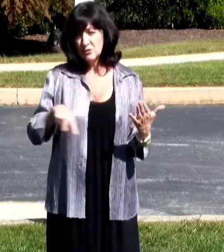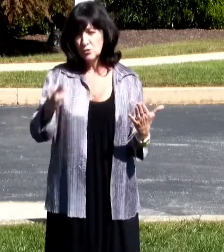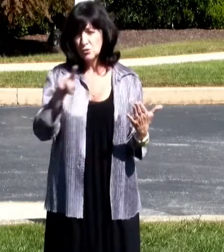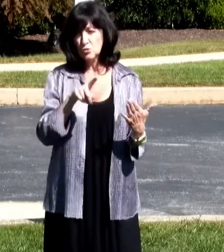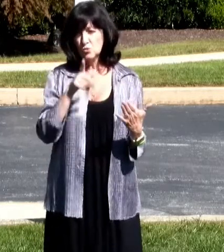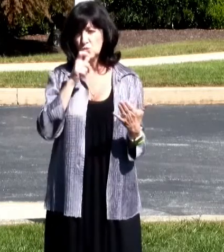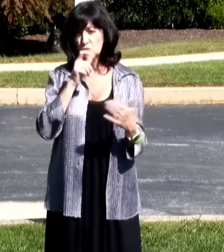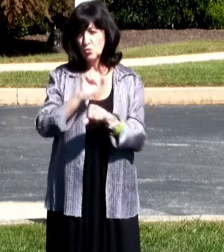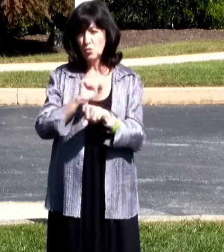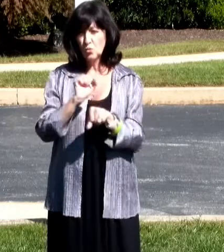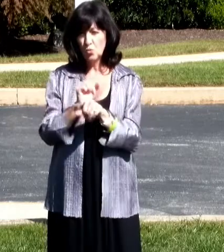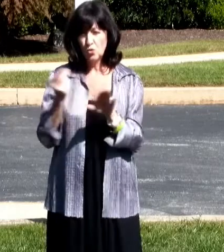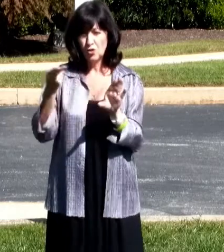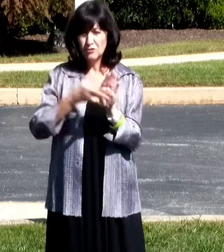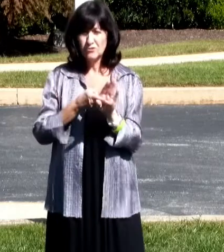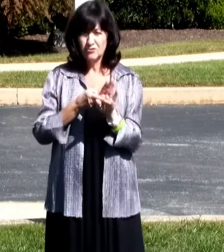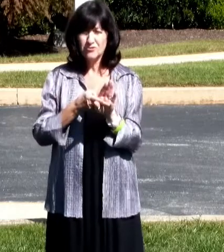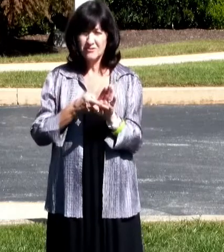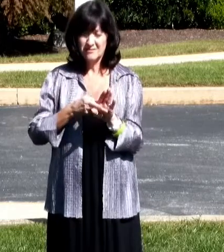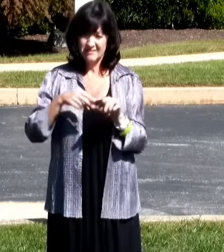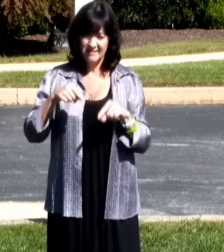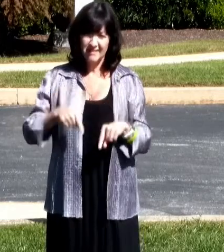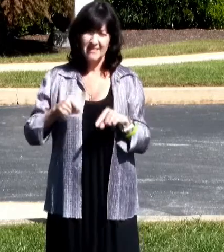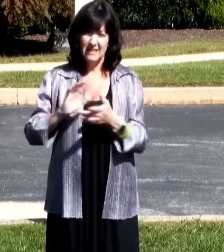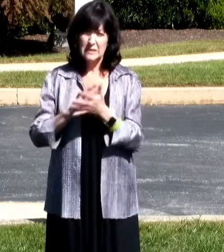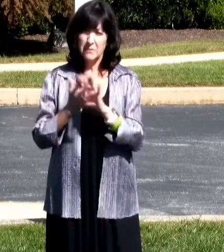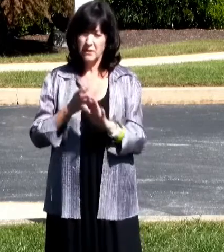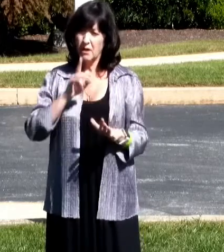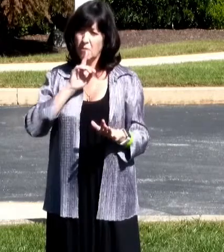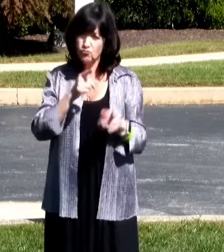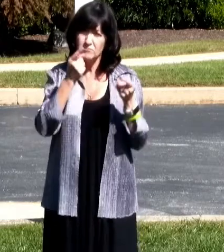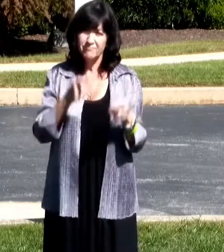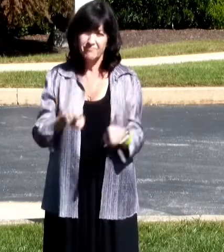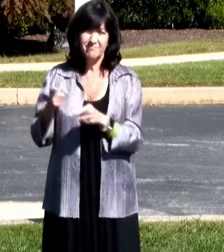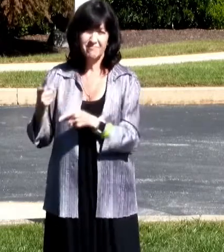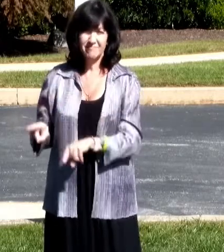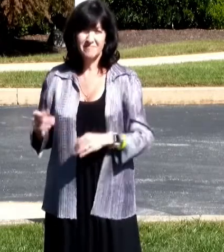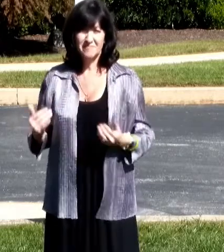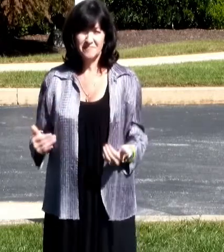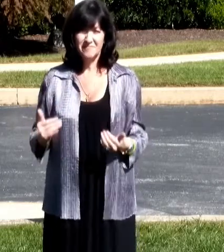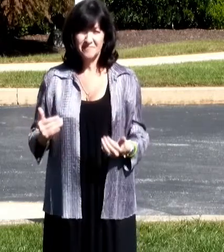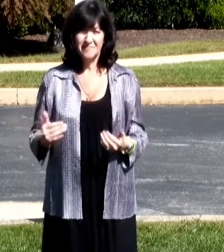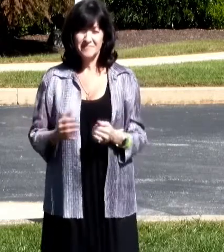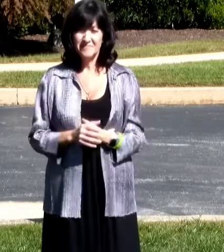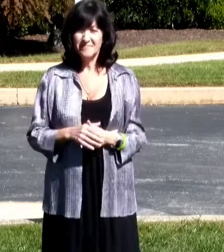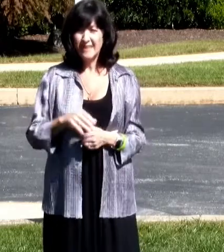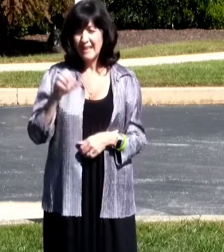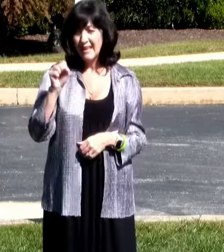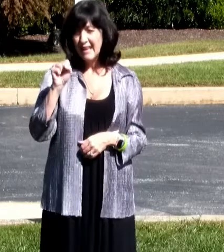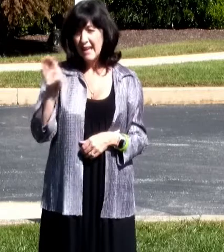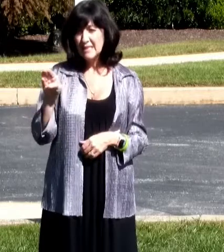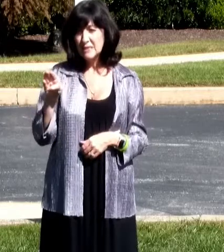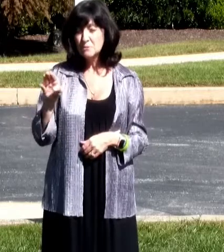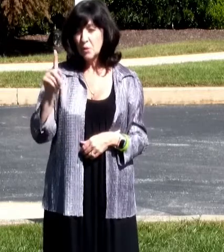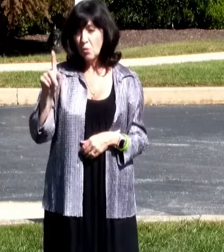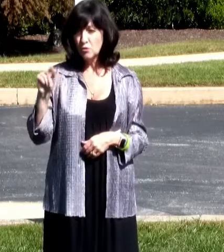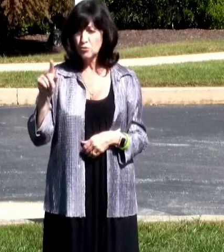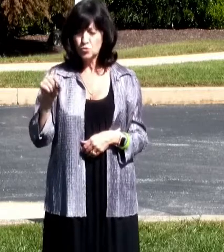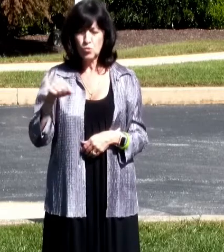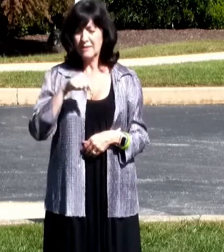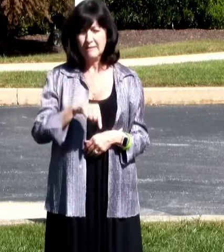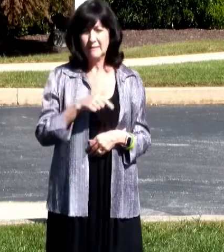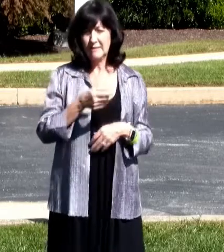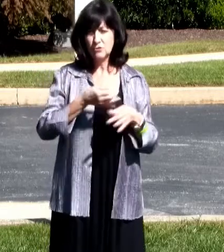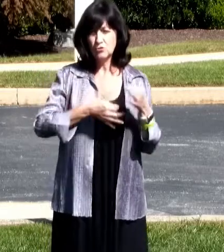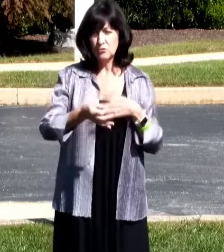essential to having this become a reality. First, Senate Substitute 1 for SB 120 simply makes it